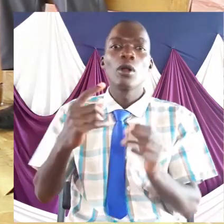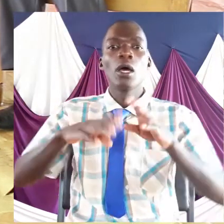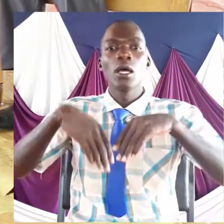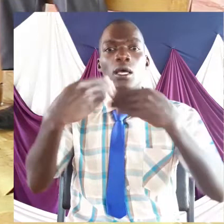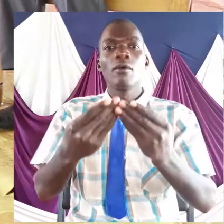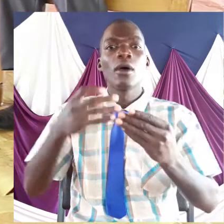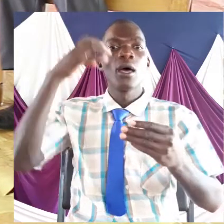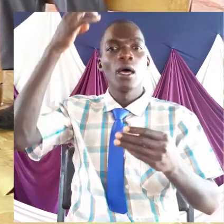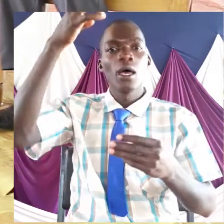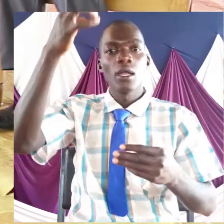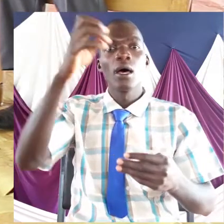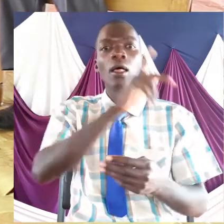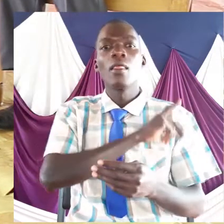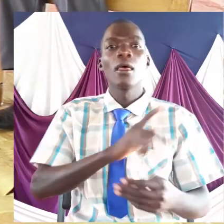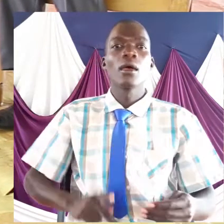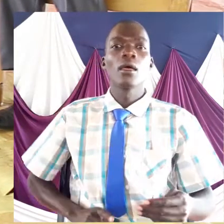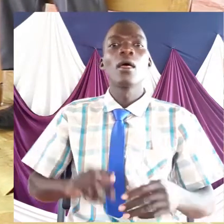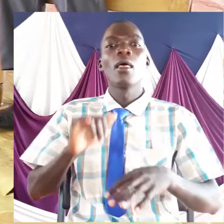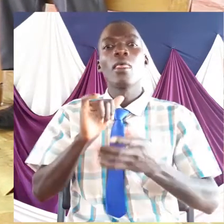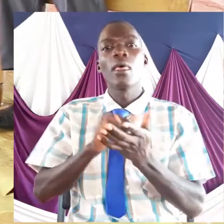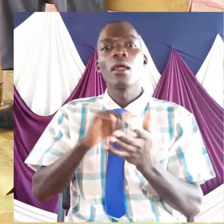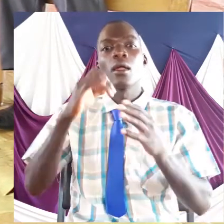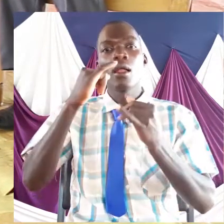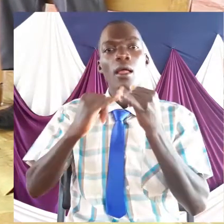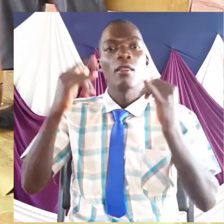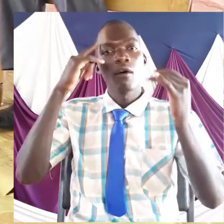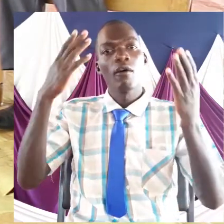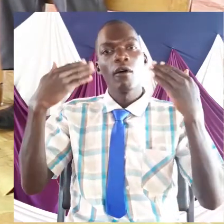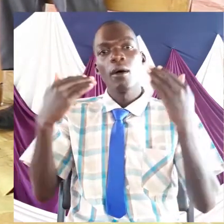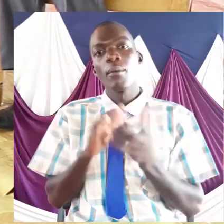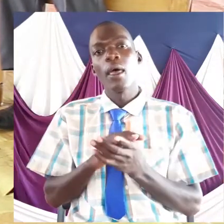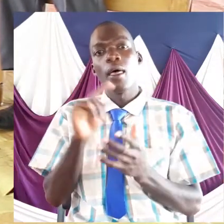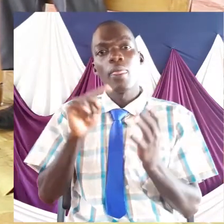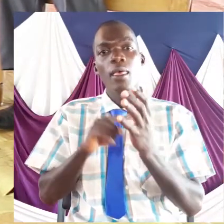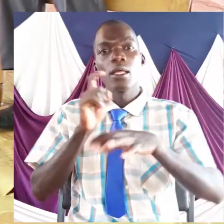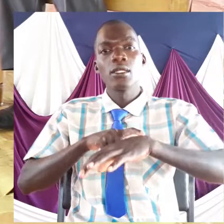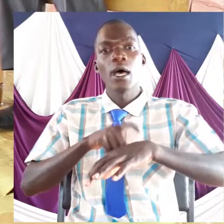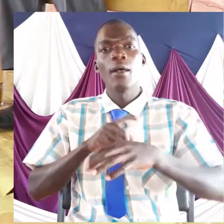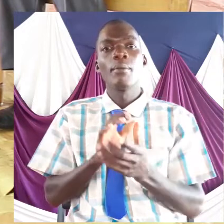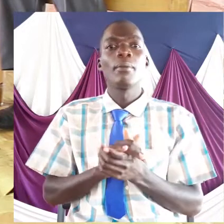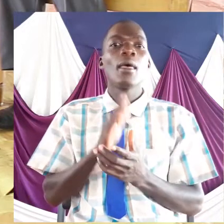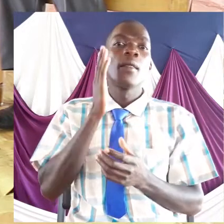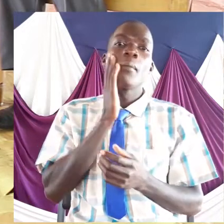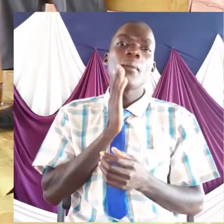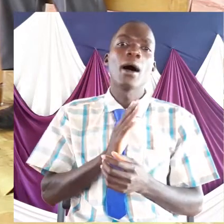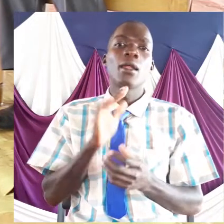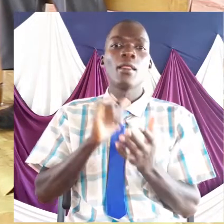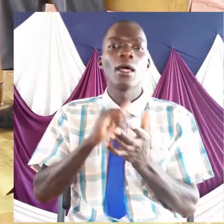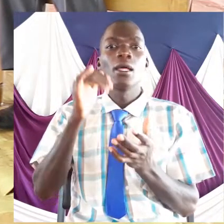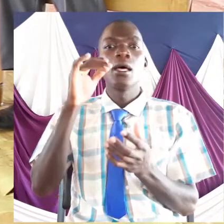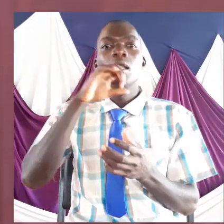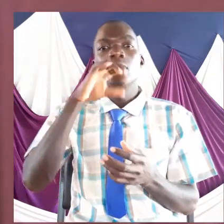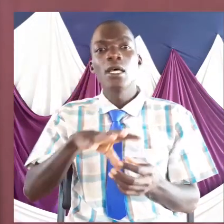the eternal kingdom that will last forever and ever. Mm-hmm. At this time, the man that is the Son